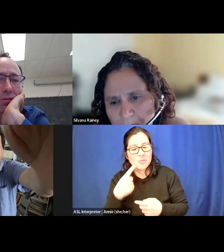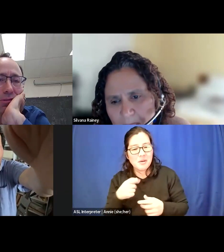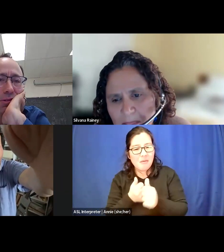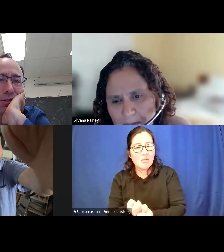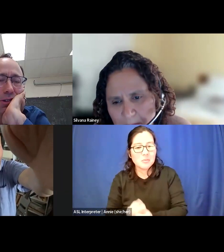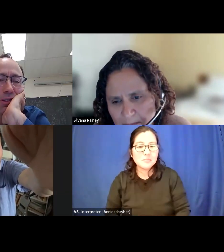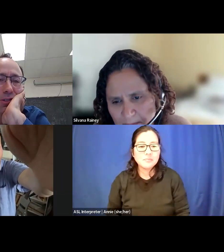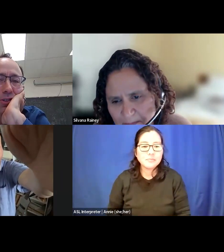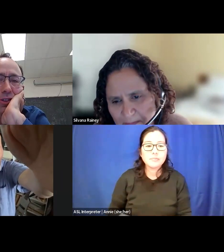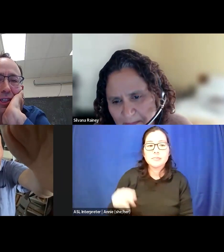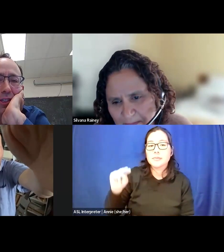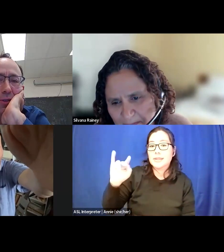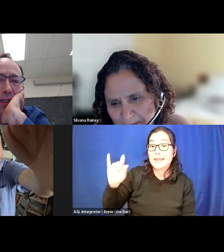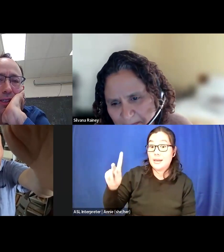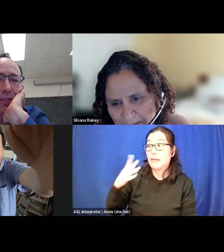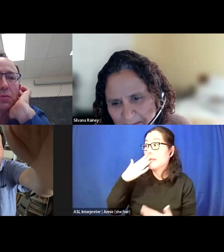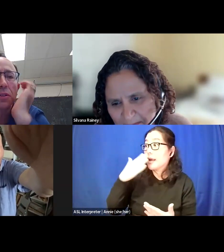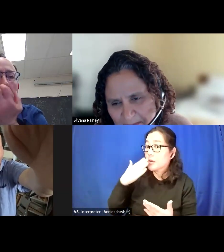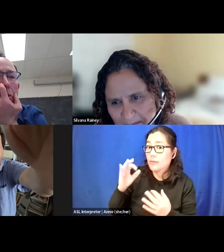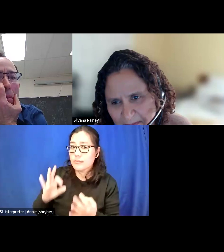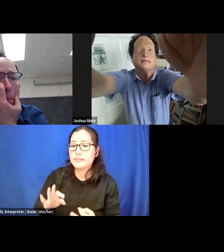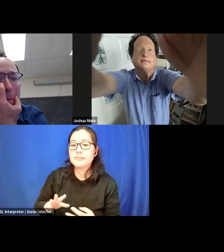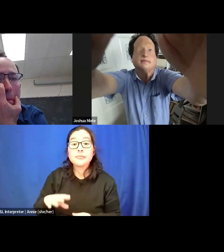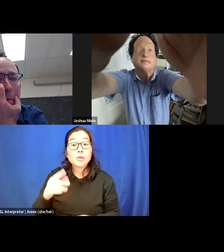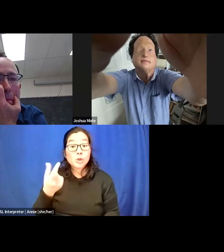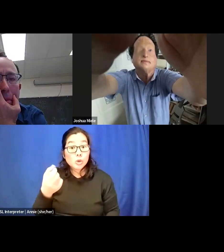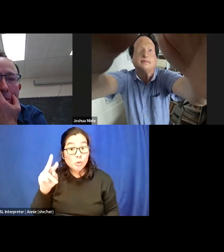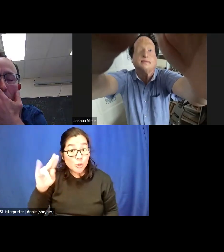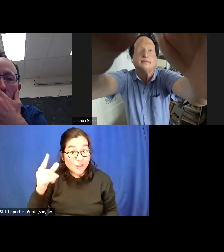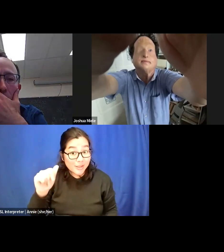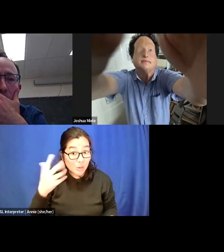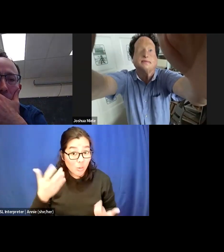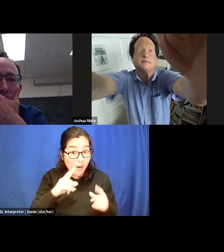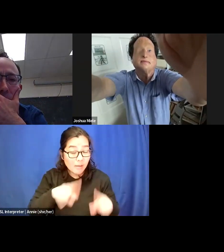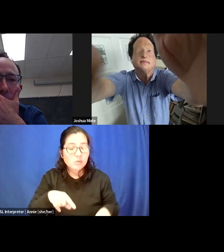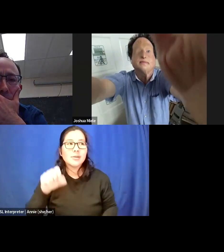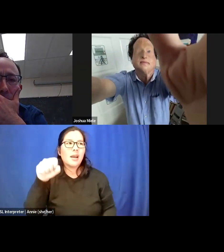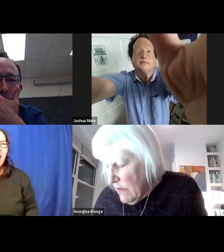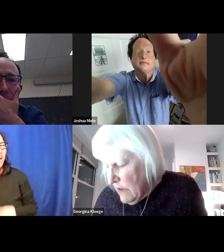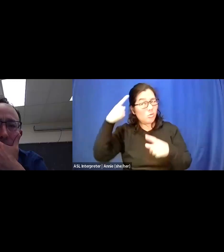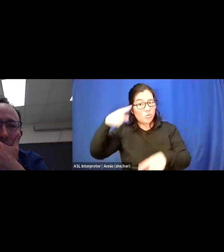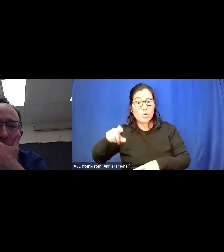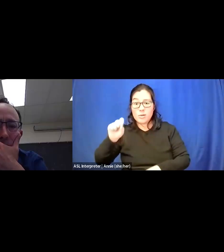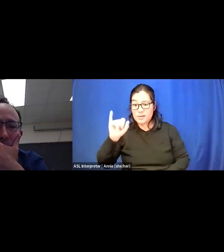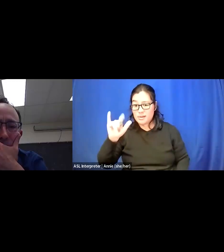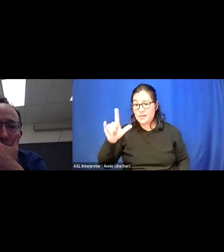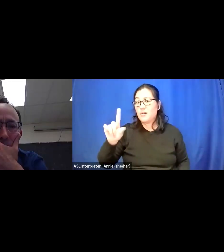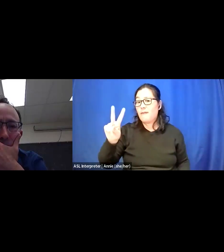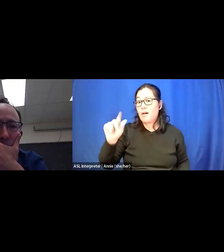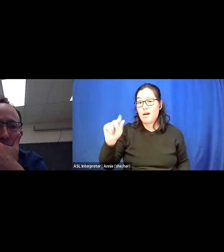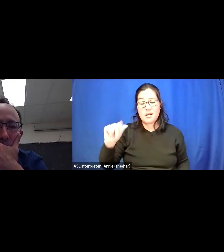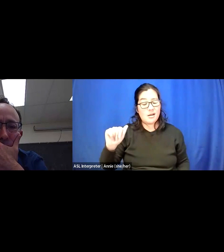Thank you. Georgina, did you want to take this one too? Or? Yeah, I'm with Silvana. I'm not an expert